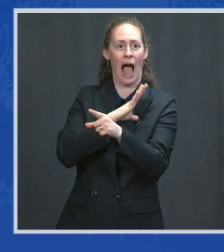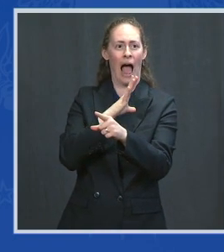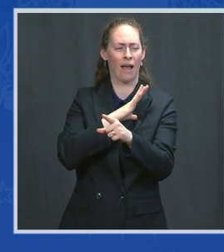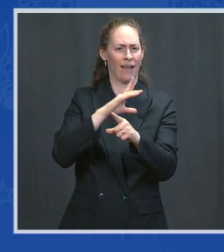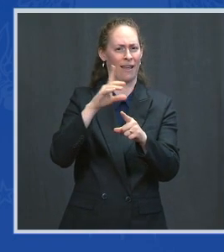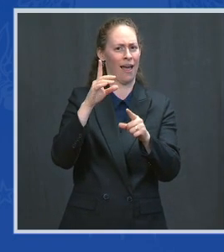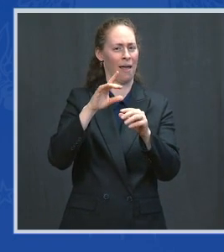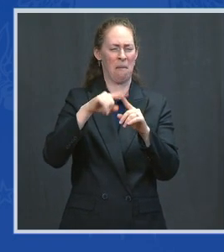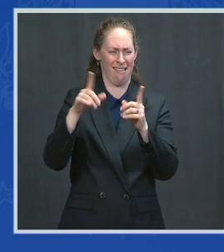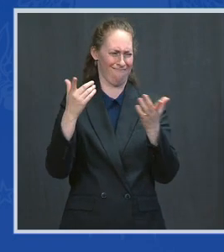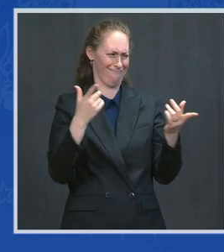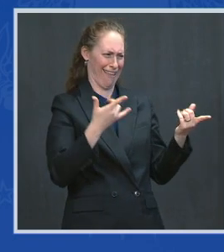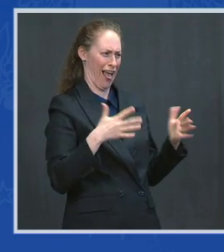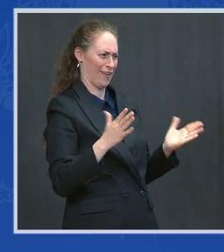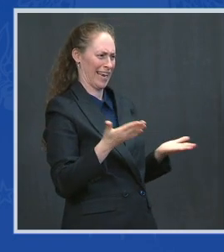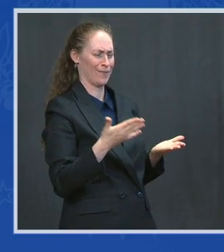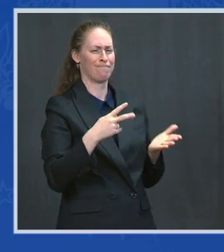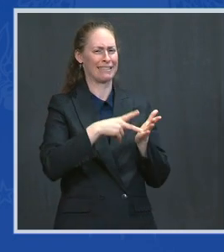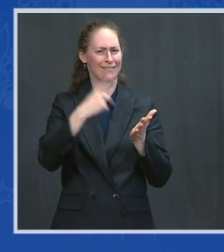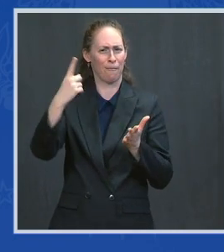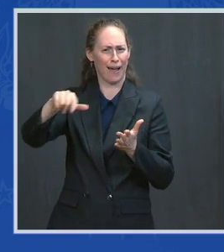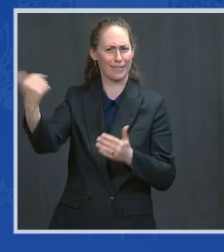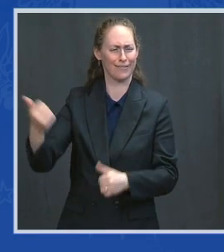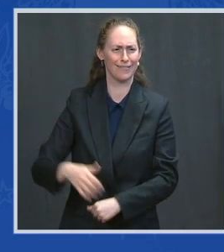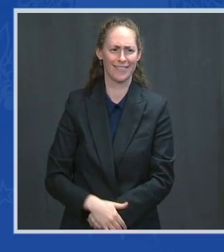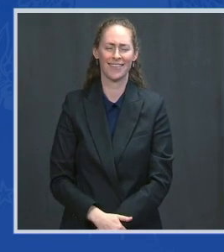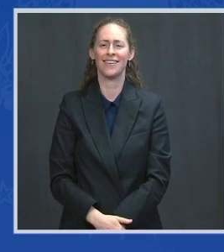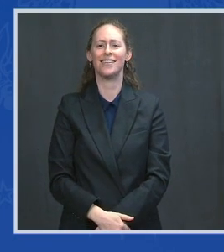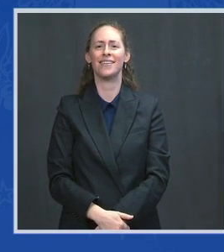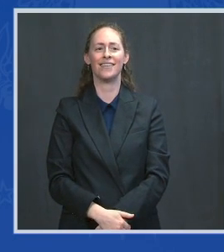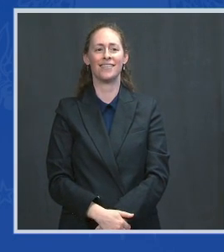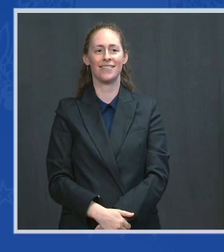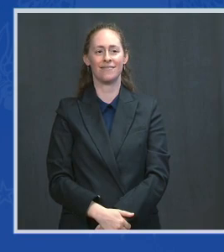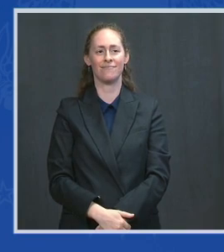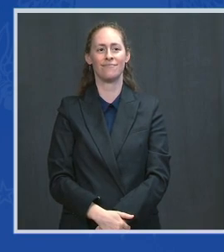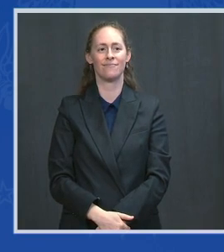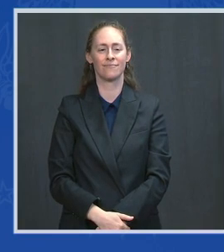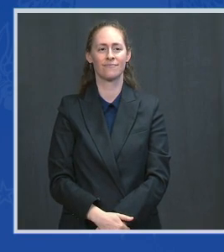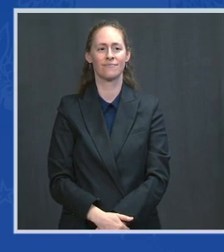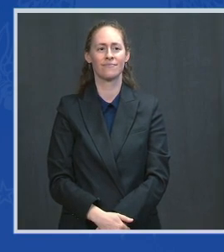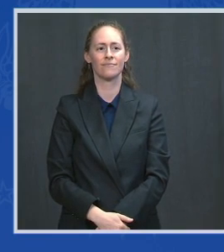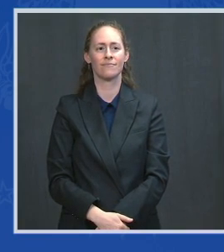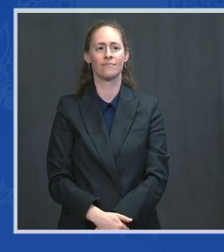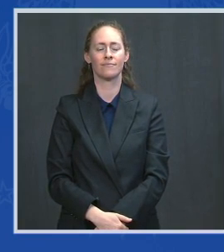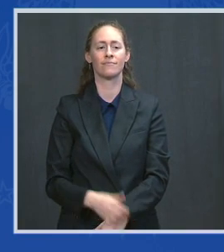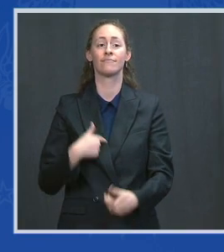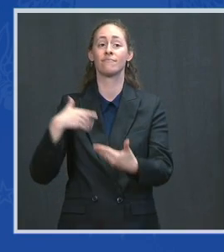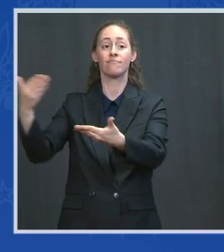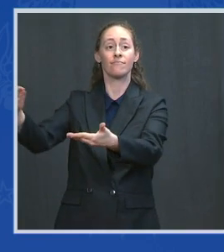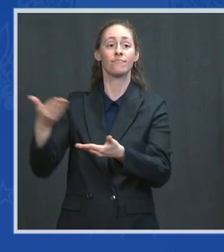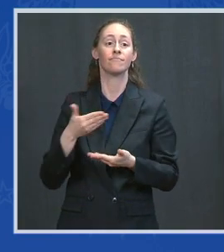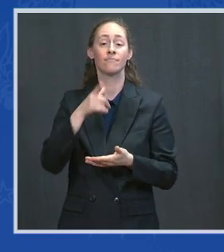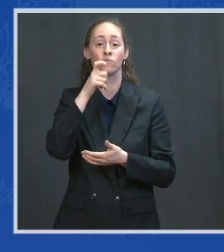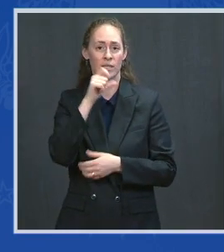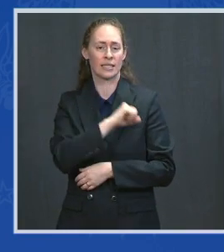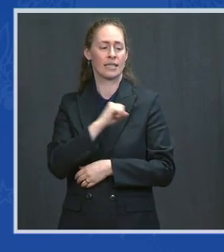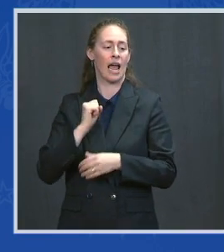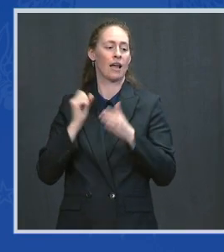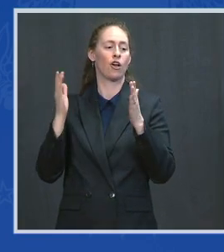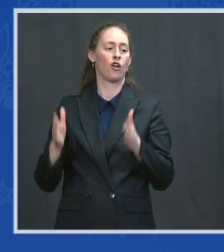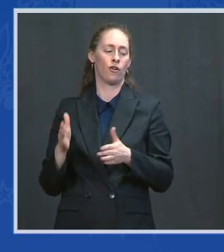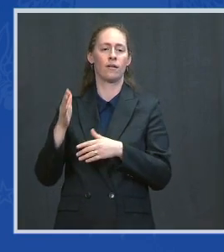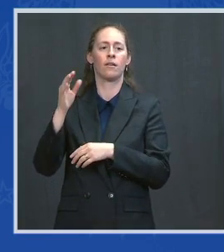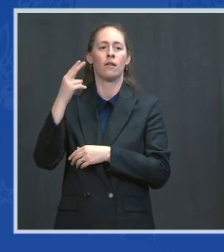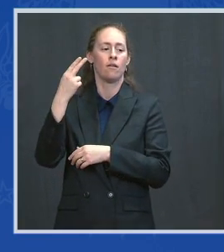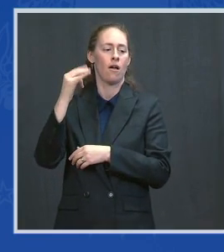So I'd like to invite to the stage Senator Hirano, Senator Duckworth, Congresswoman